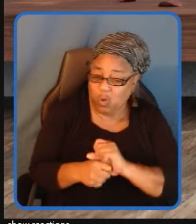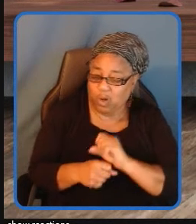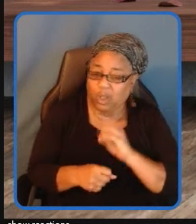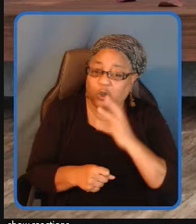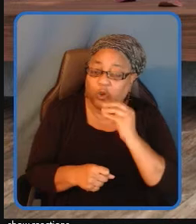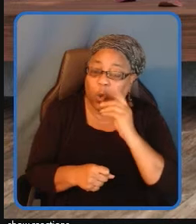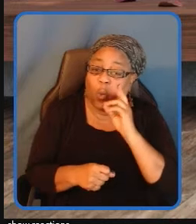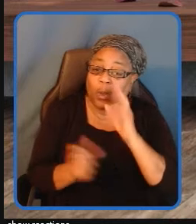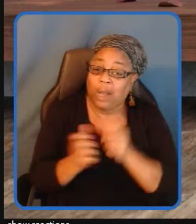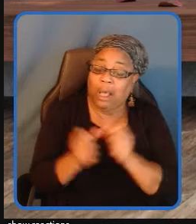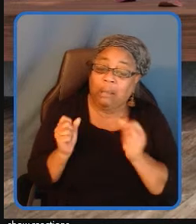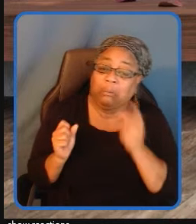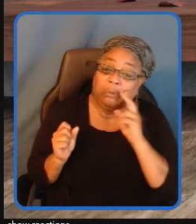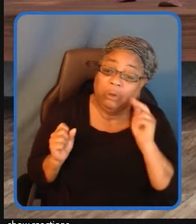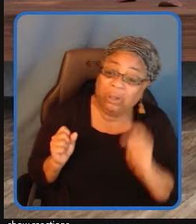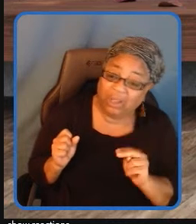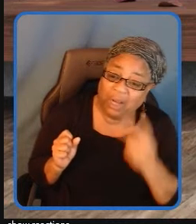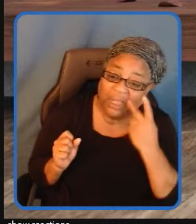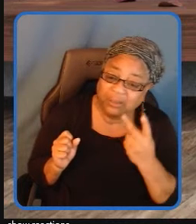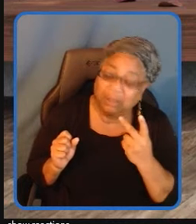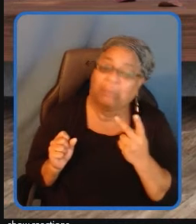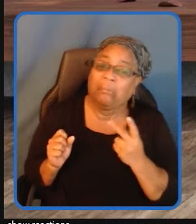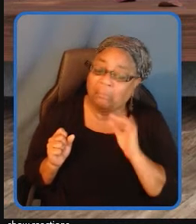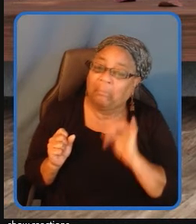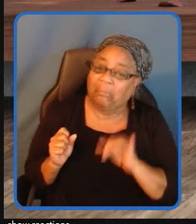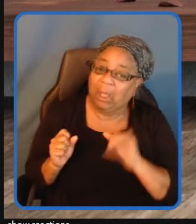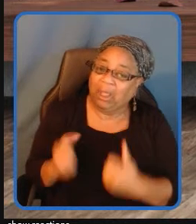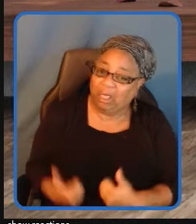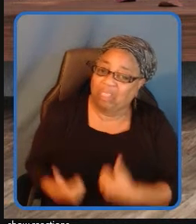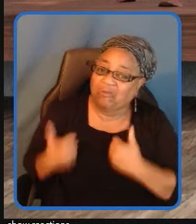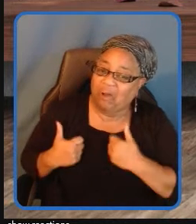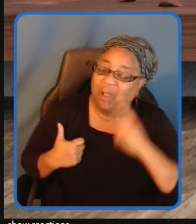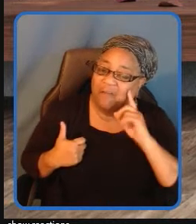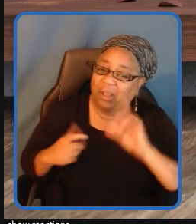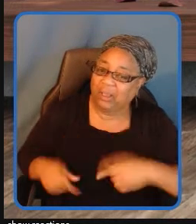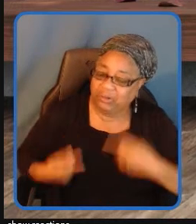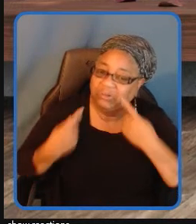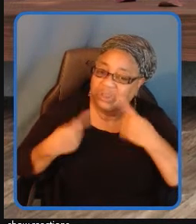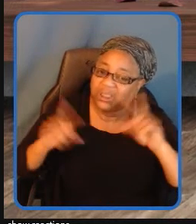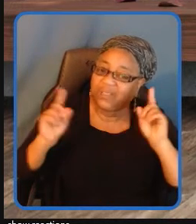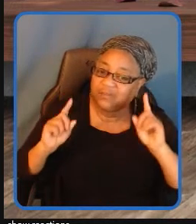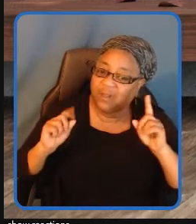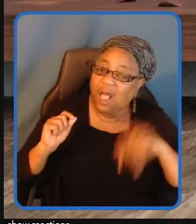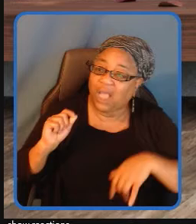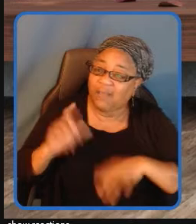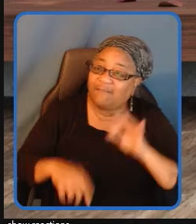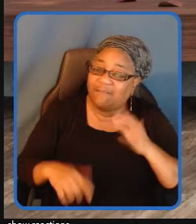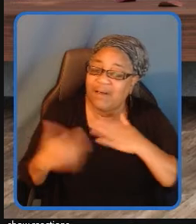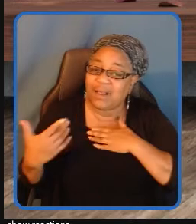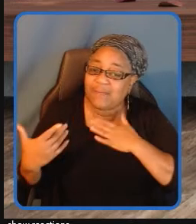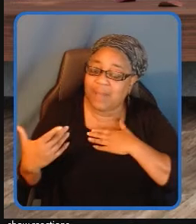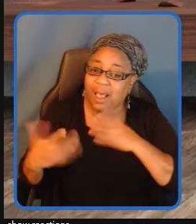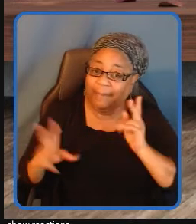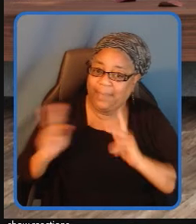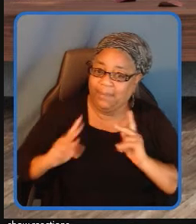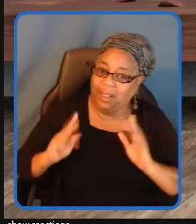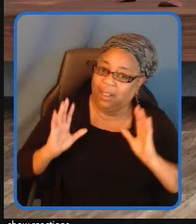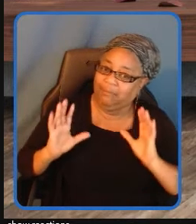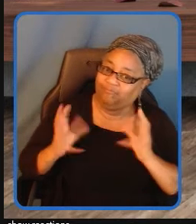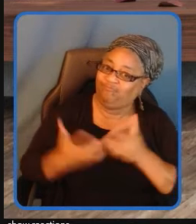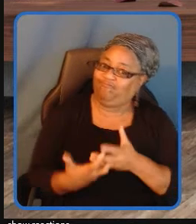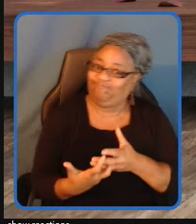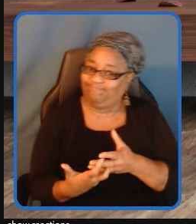place where I can thrive, where I can be successful, where I can find, my people.